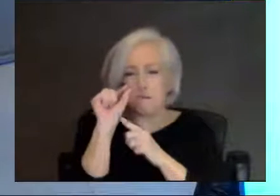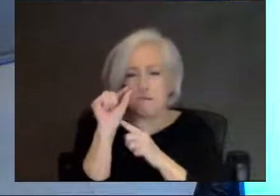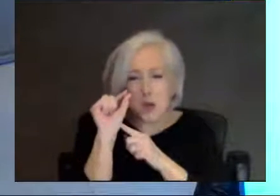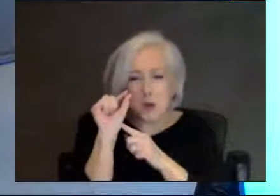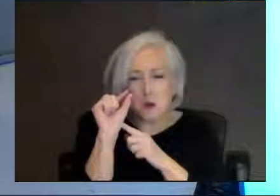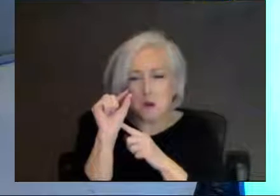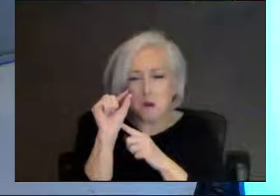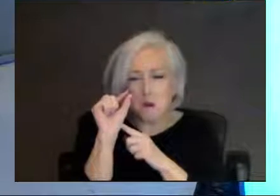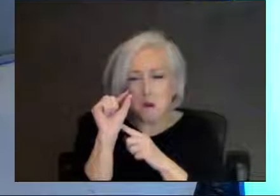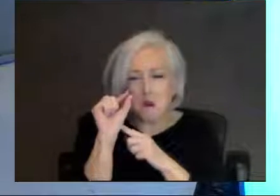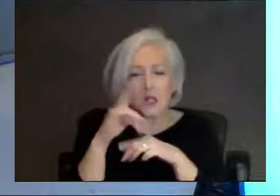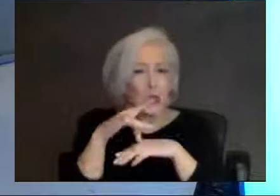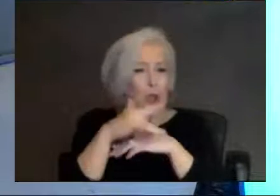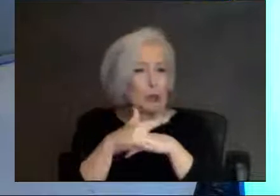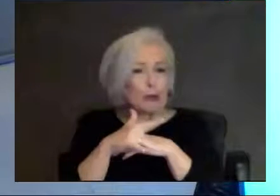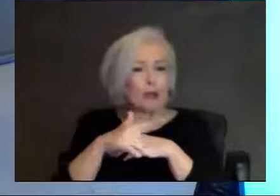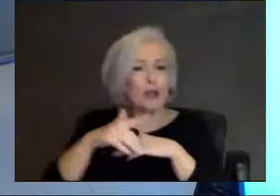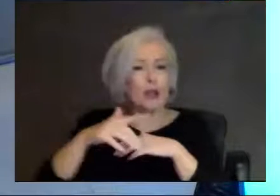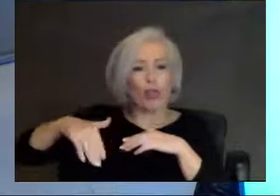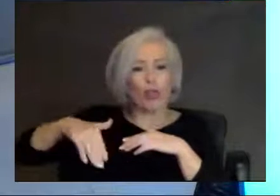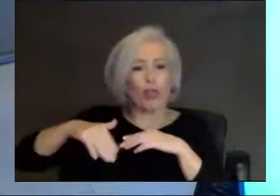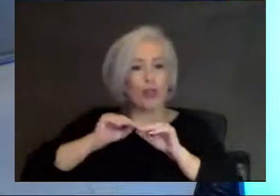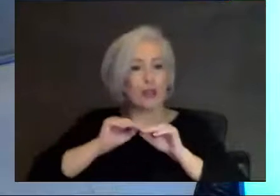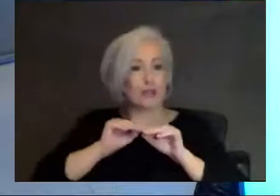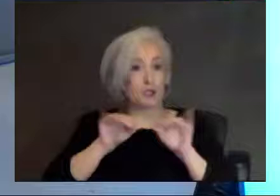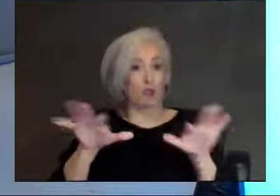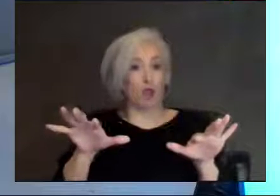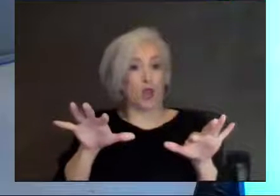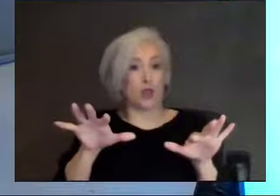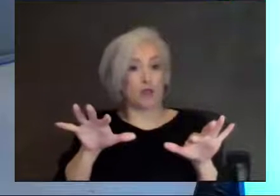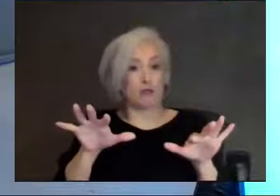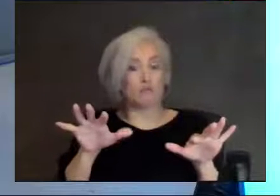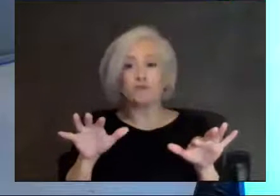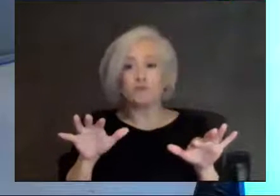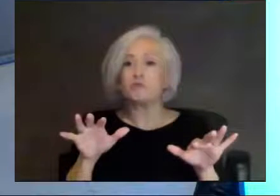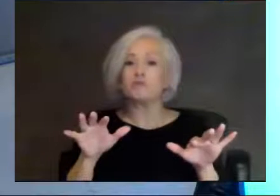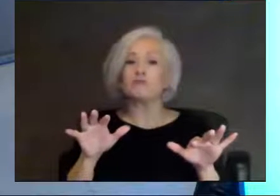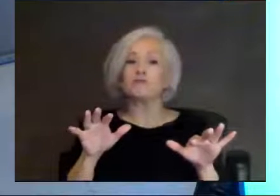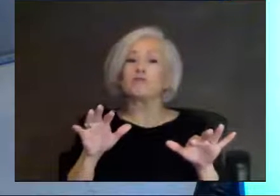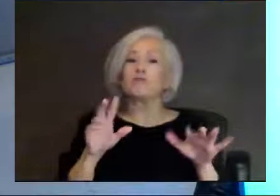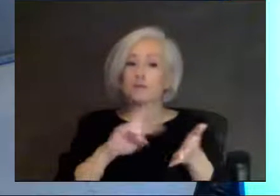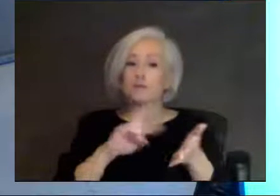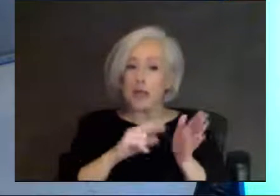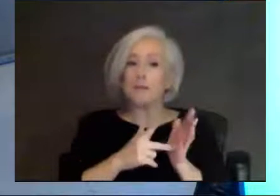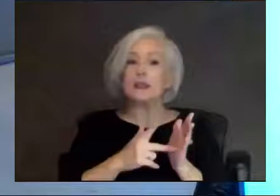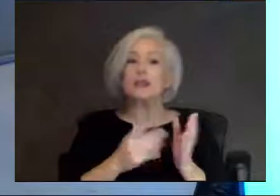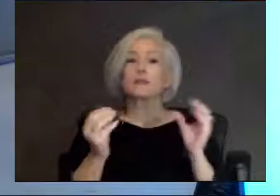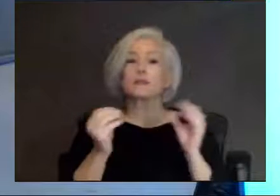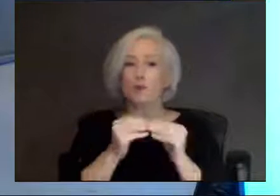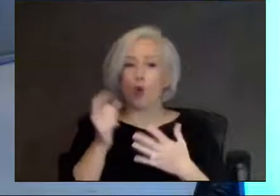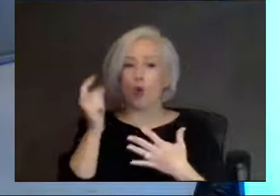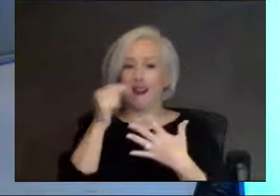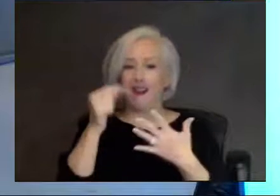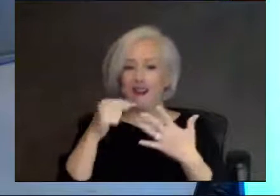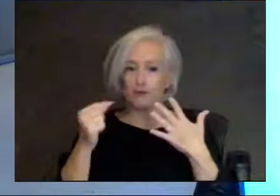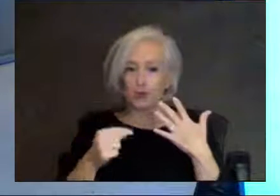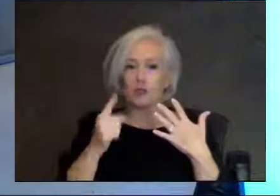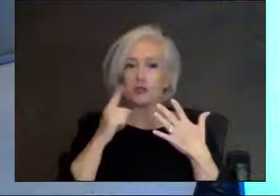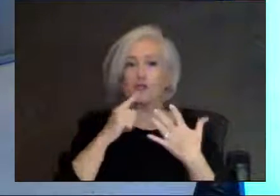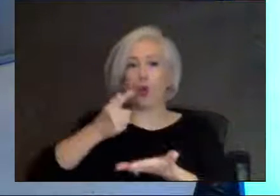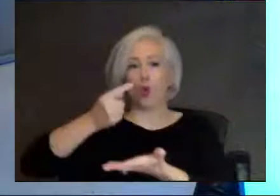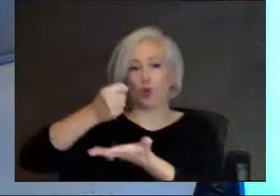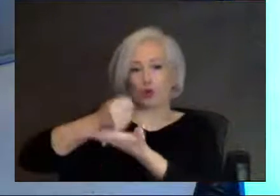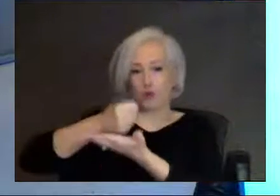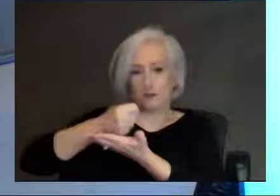spread, that often allows us for quite a few more treatment options. And I think we've all